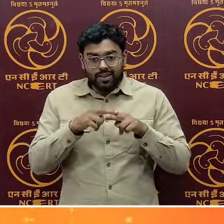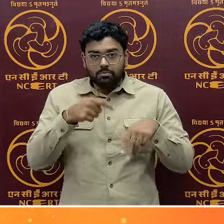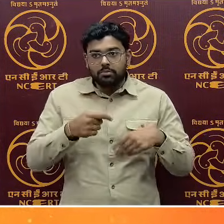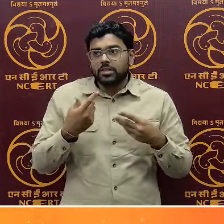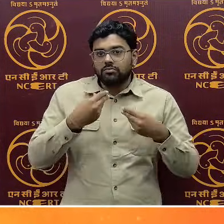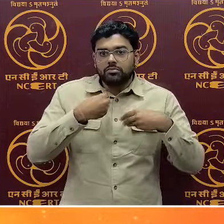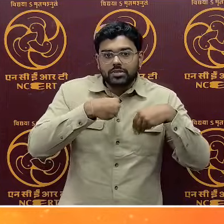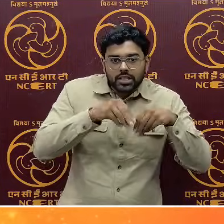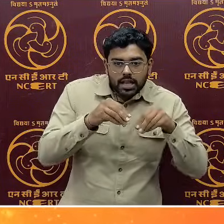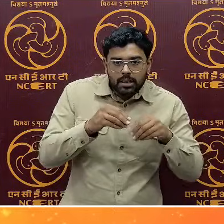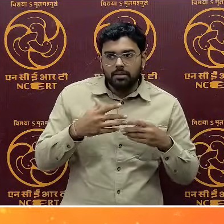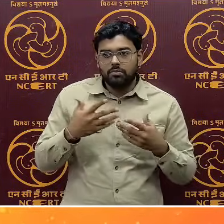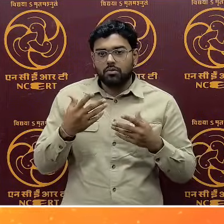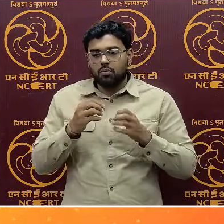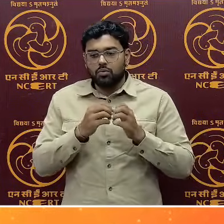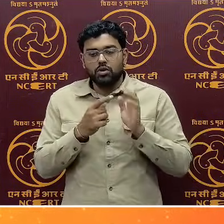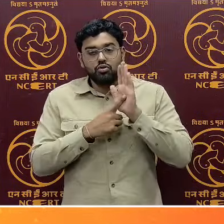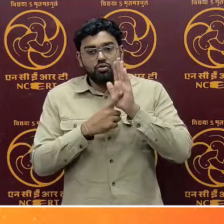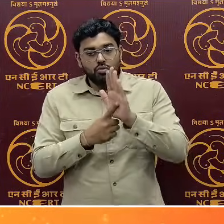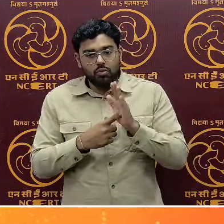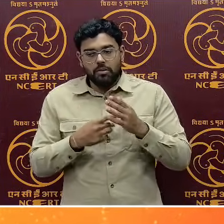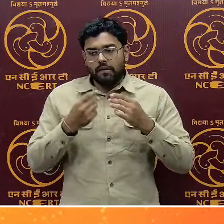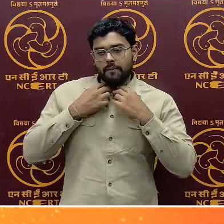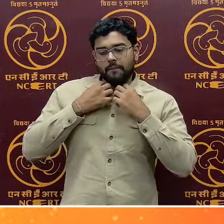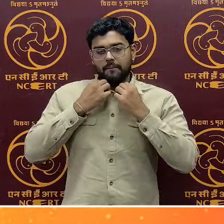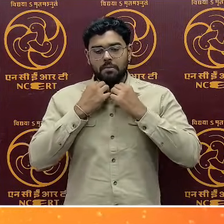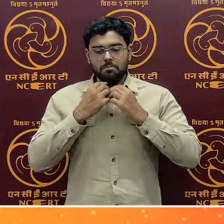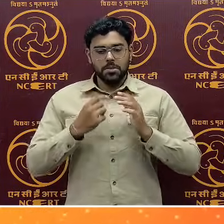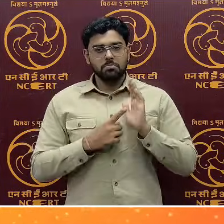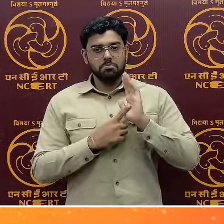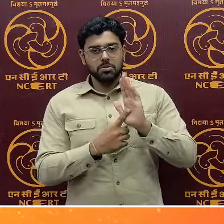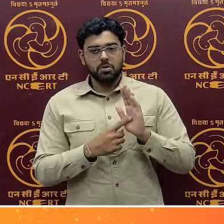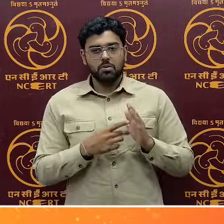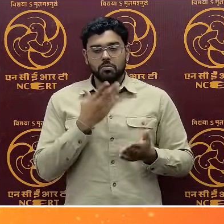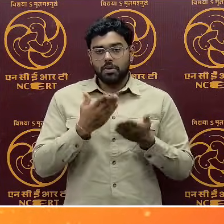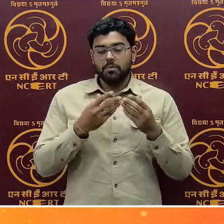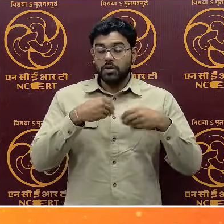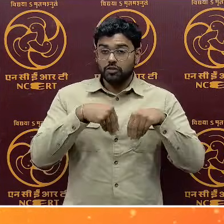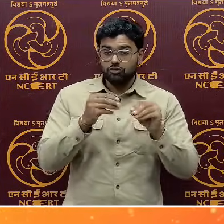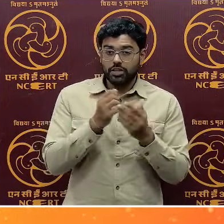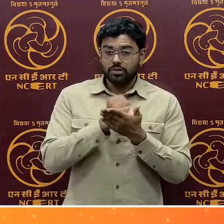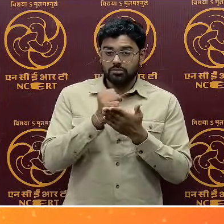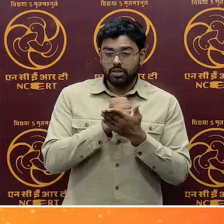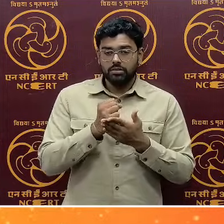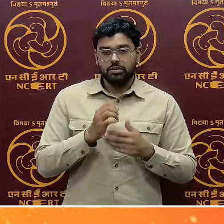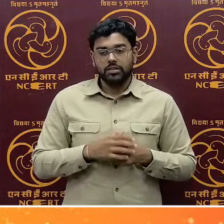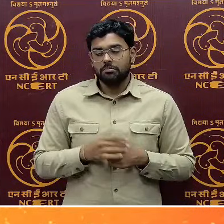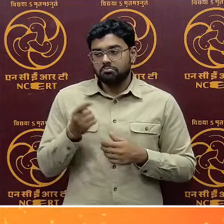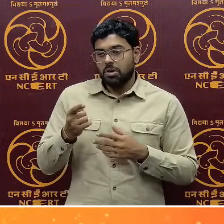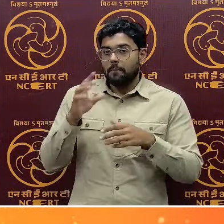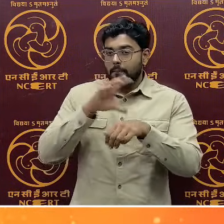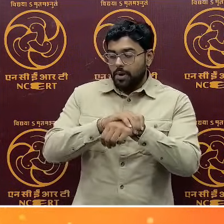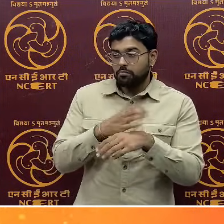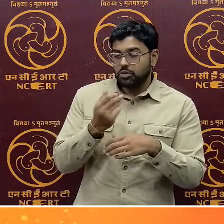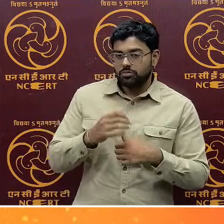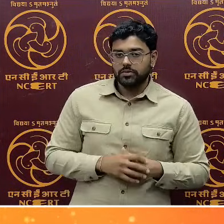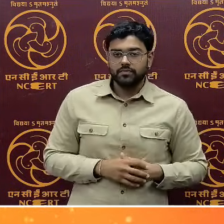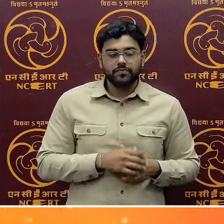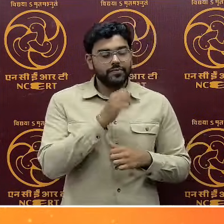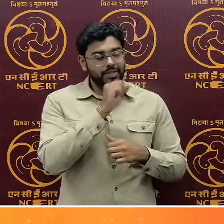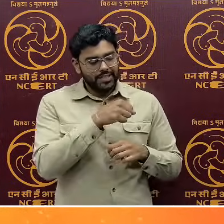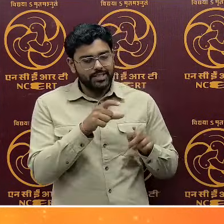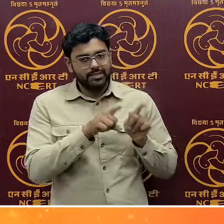or unknowingly exposed that they must got arrested Or try or to something. sell Yes. them. Yes. They will get caught. Yes, so that's